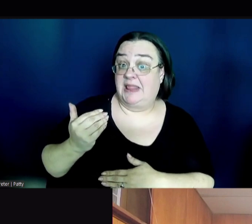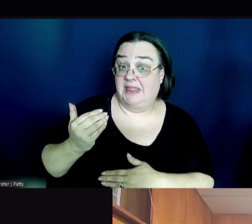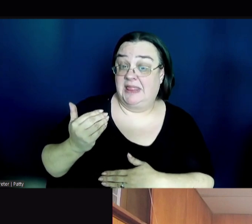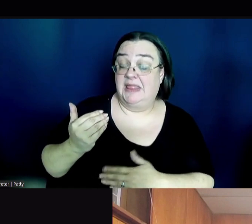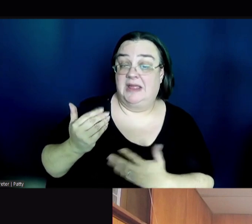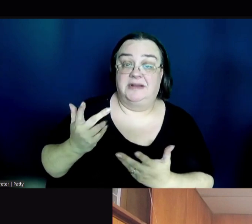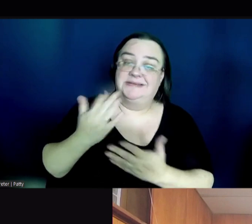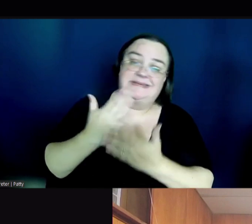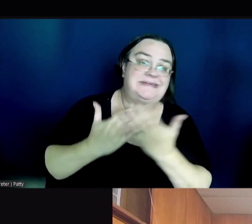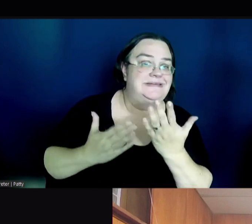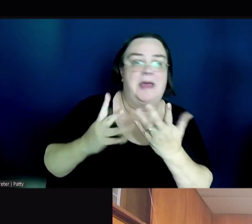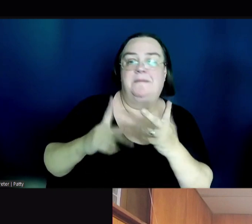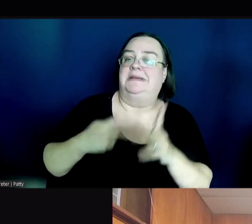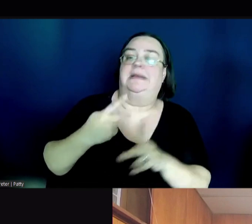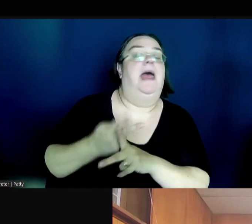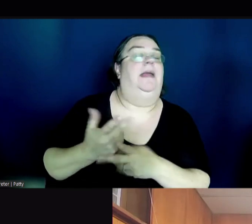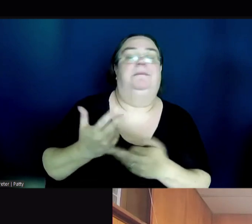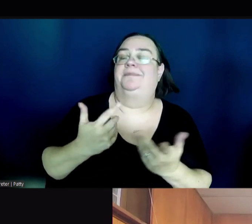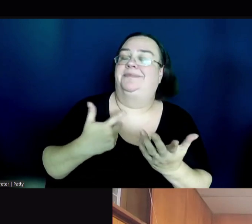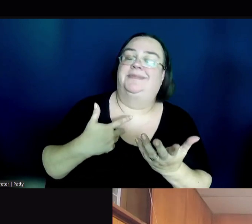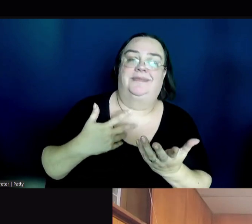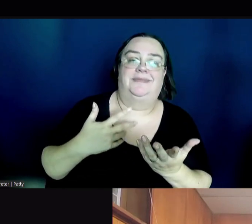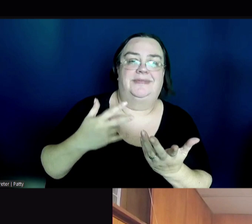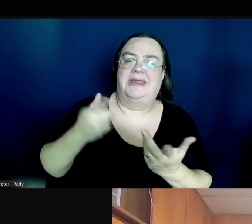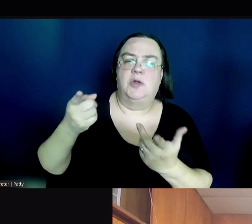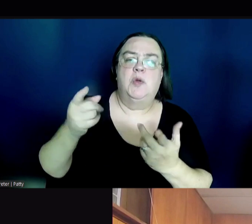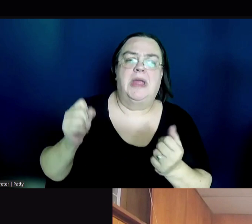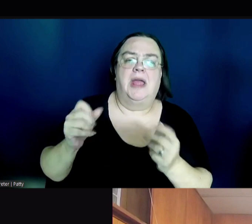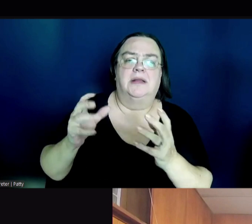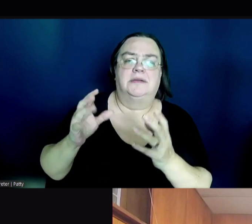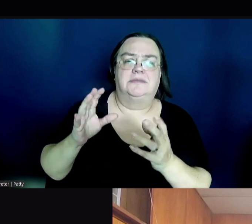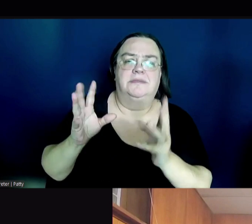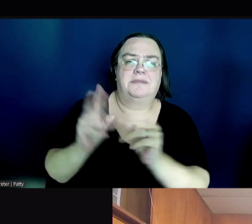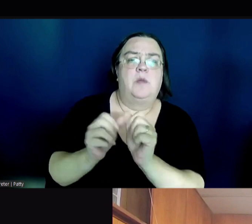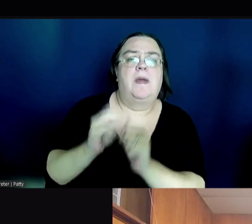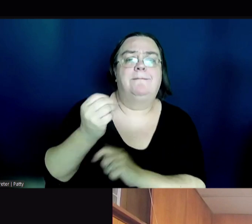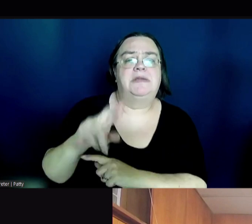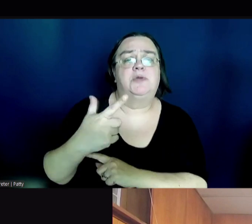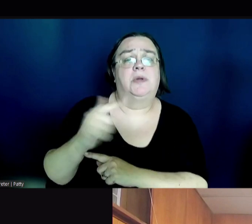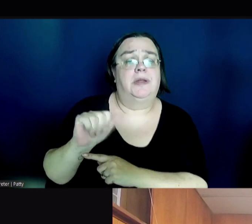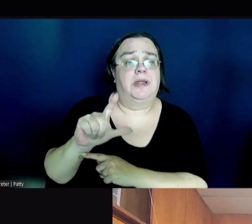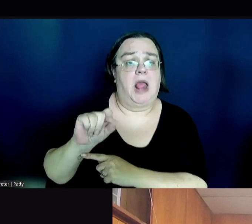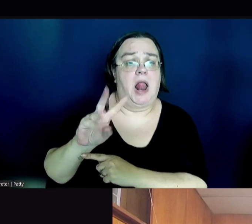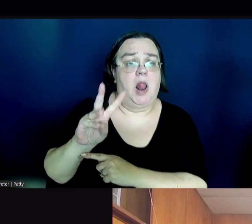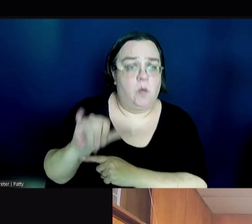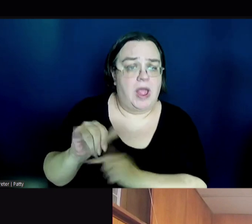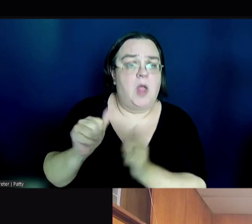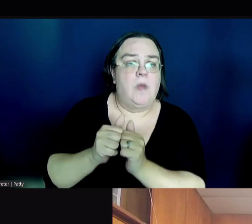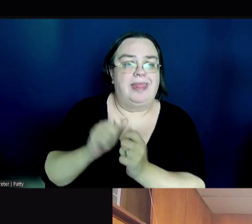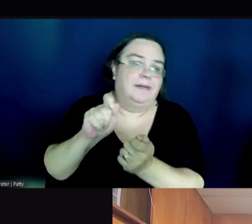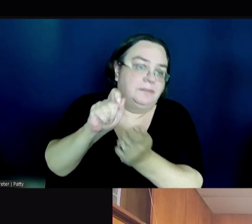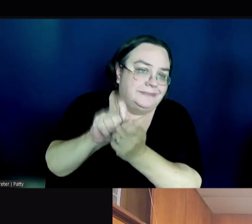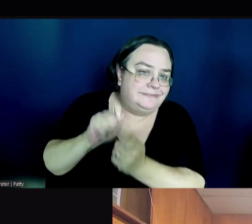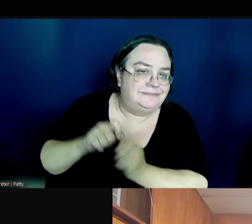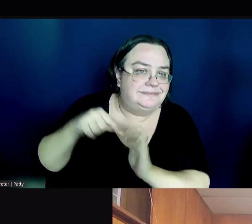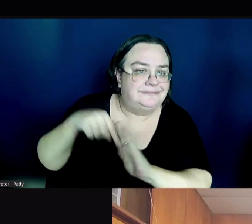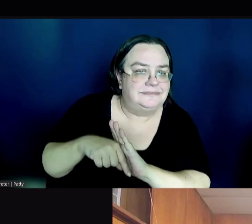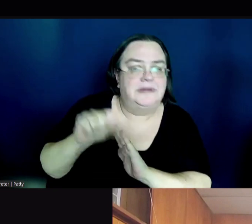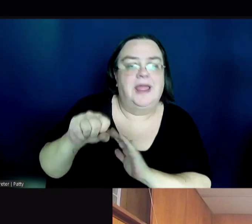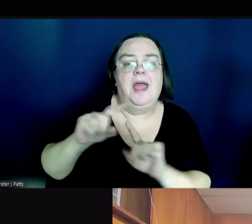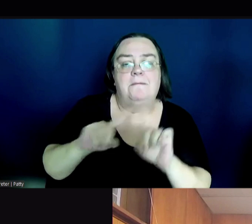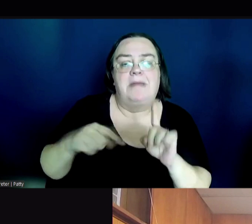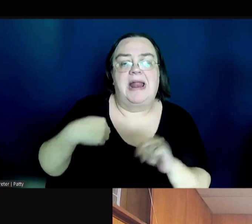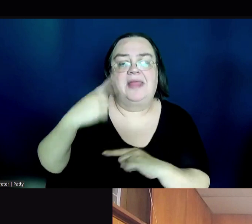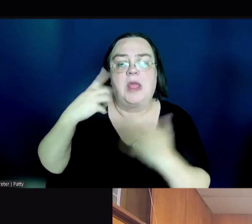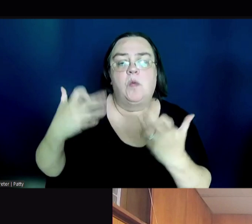Some kind of, you get with Mr. Galloway with the particulars, but I think we would want to try to explain